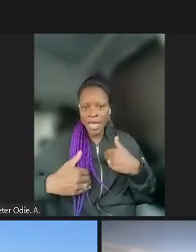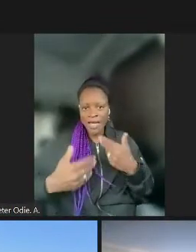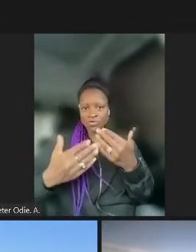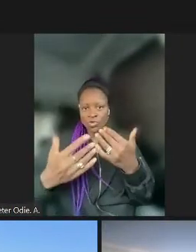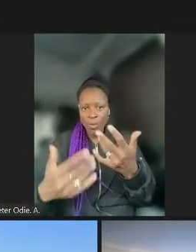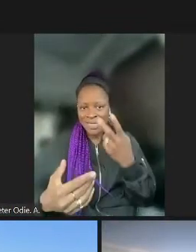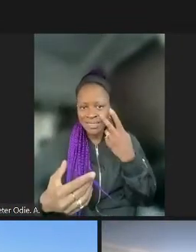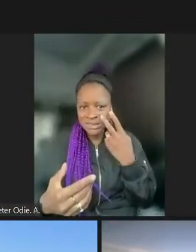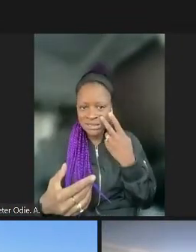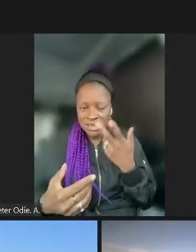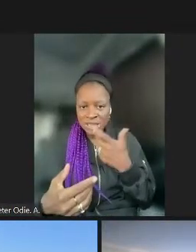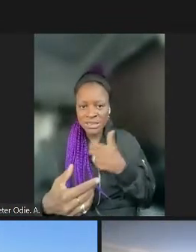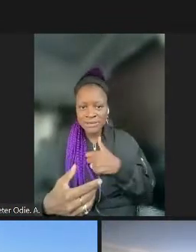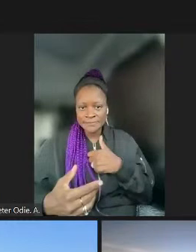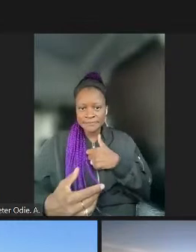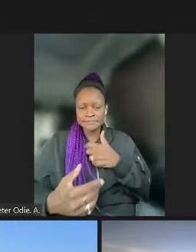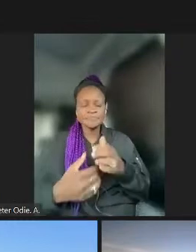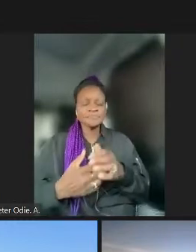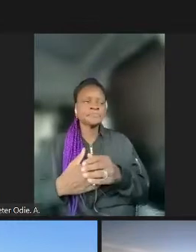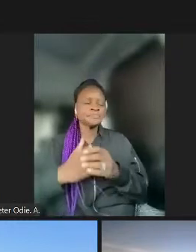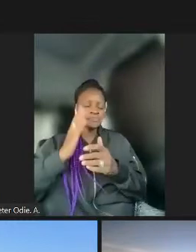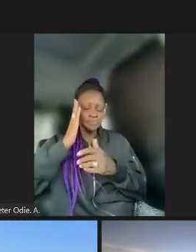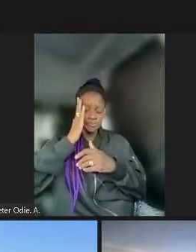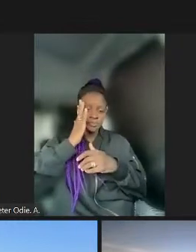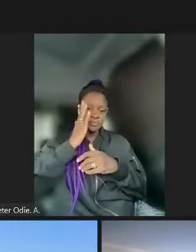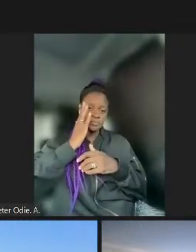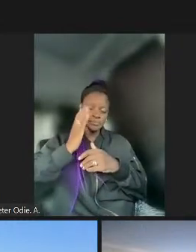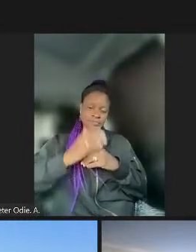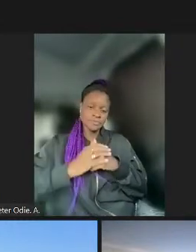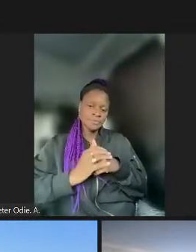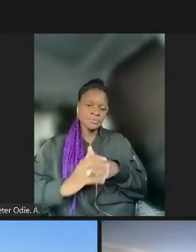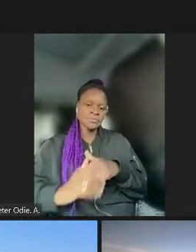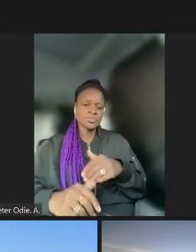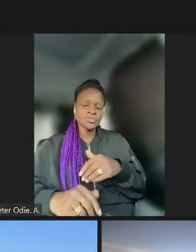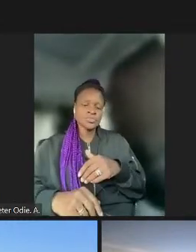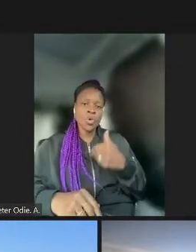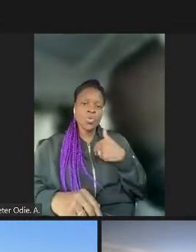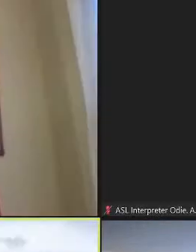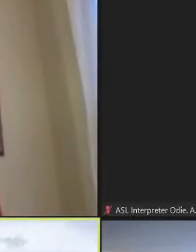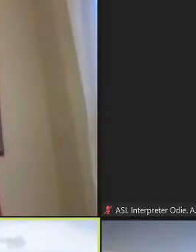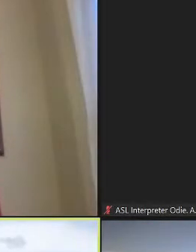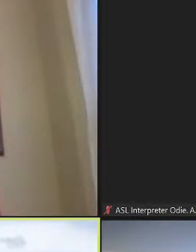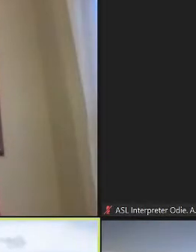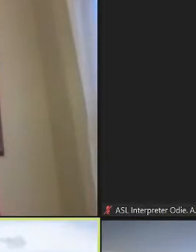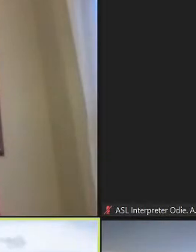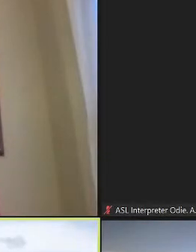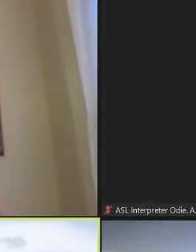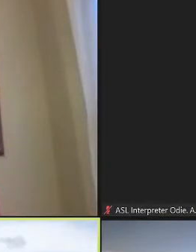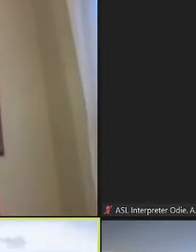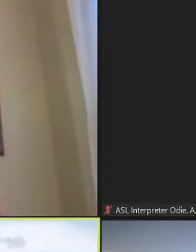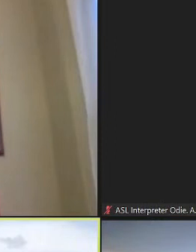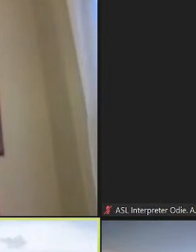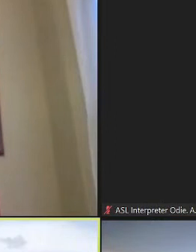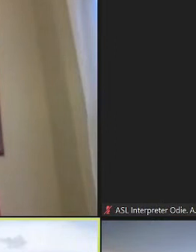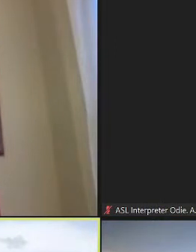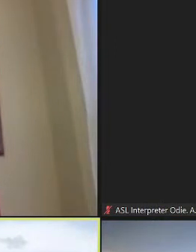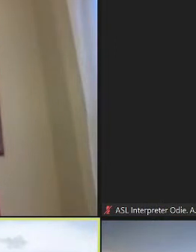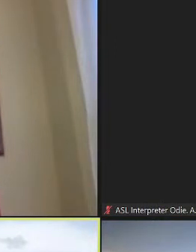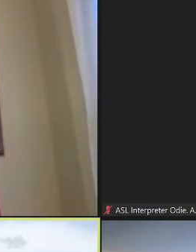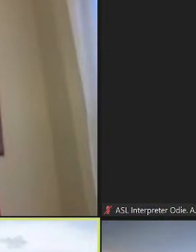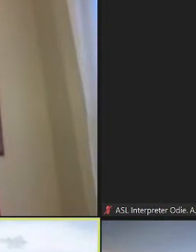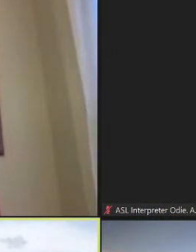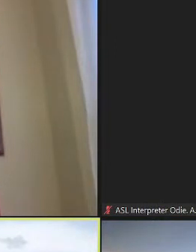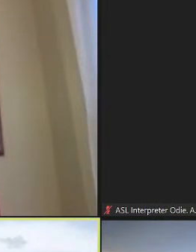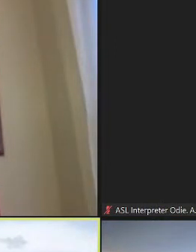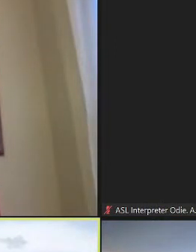Okay, great. Let's go to our media partners now. We will start with, we invite anybody from our media